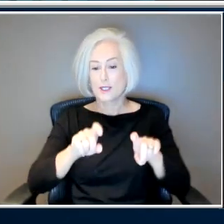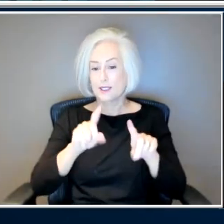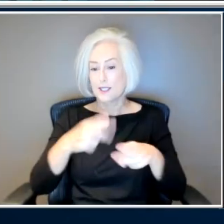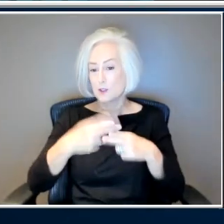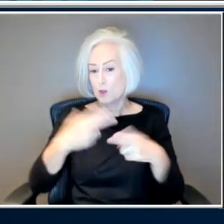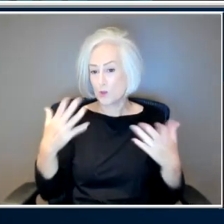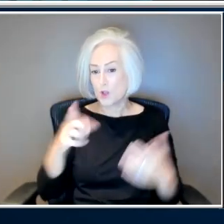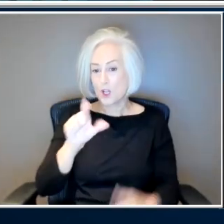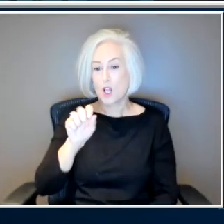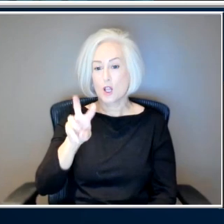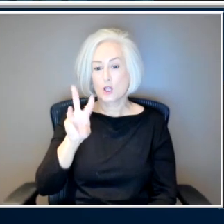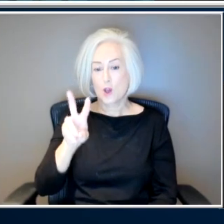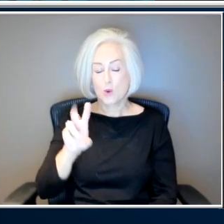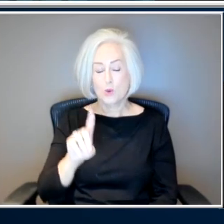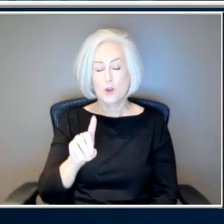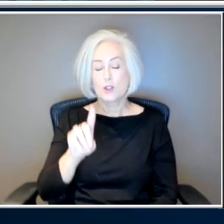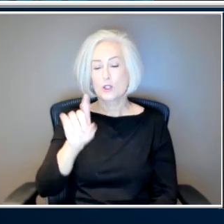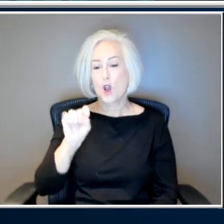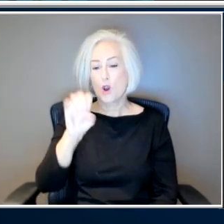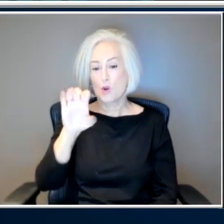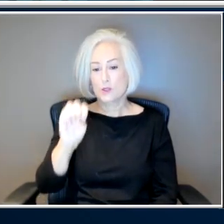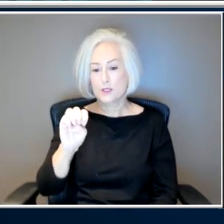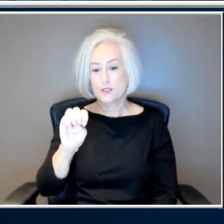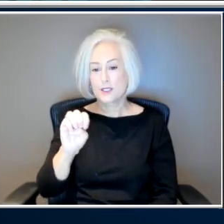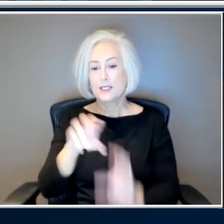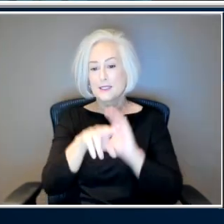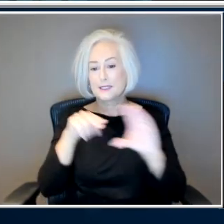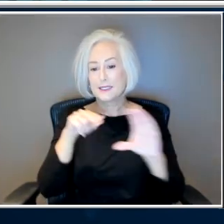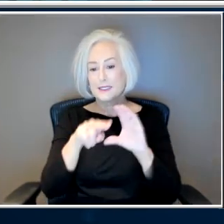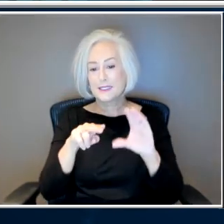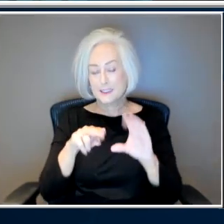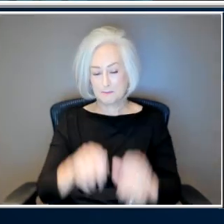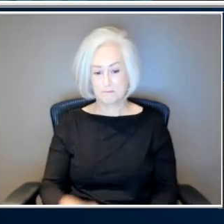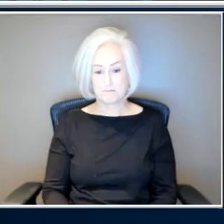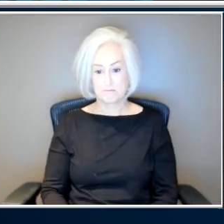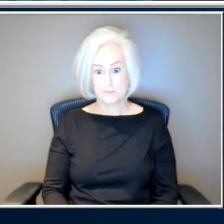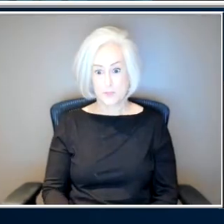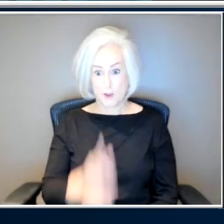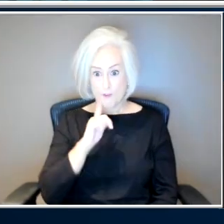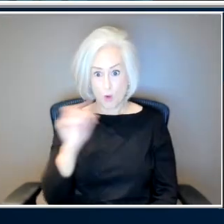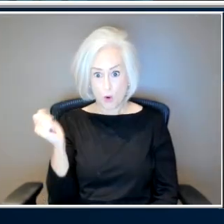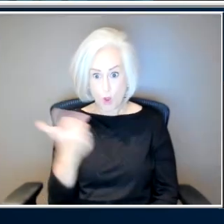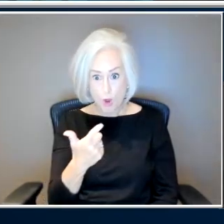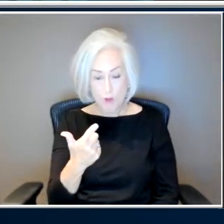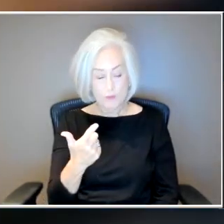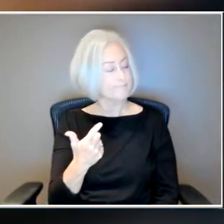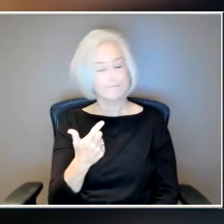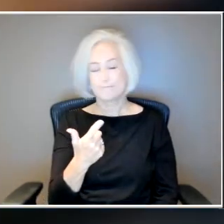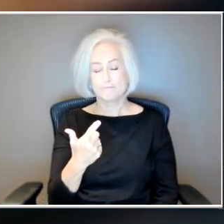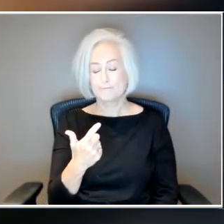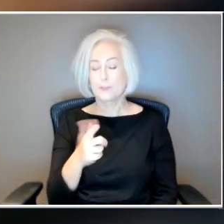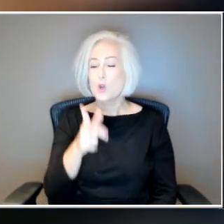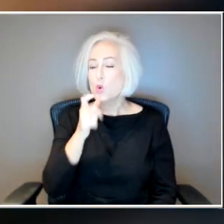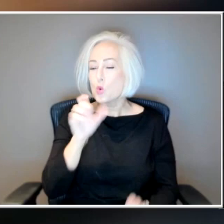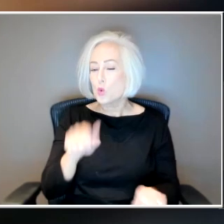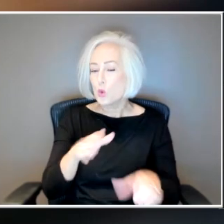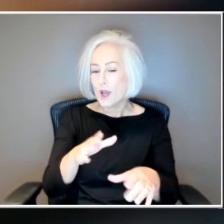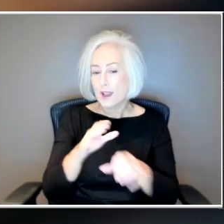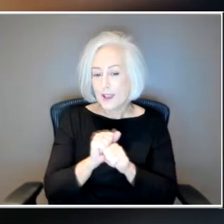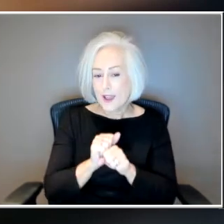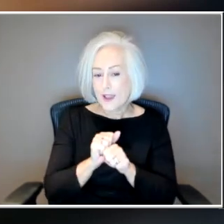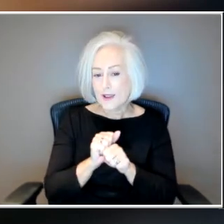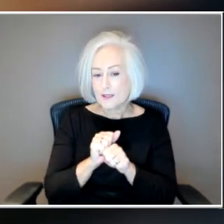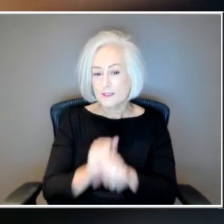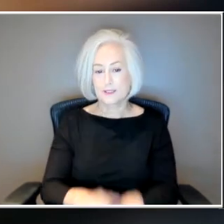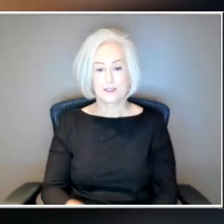CT scan. And under the current guidelines, it's not for everyone. So who qualifies? Yeah, so the guidelines were